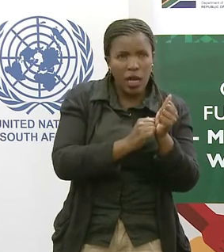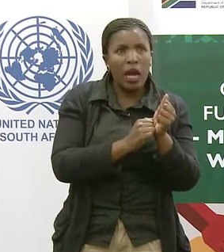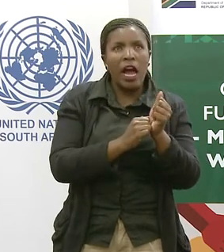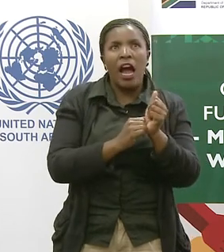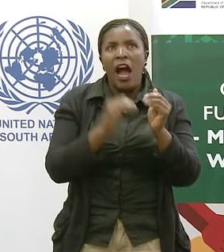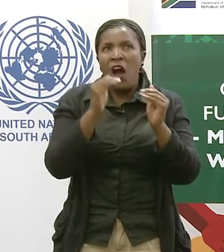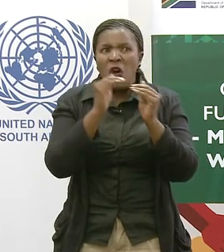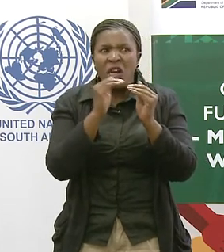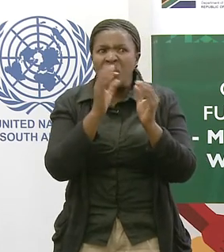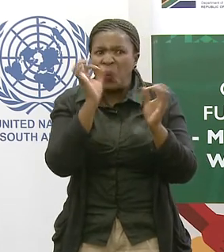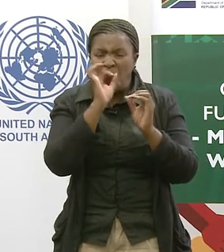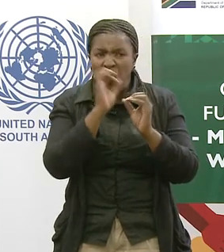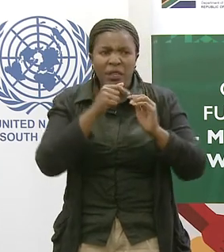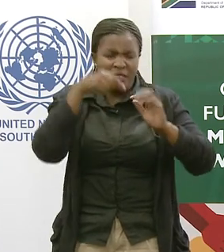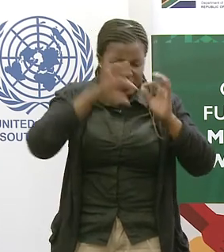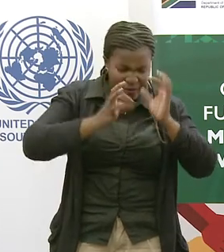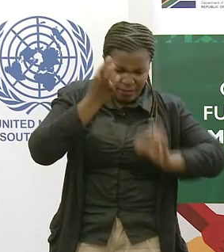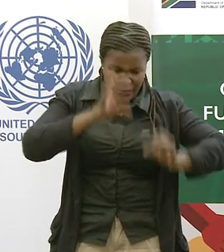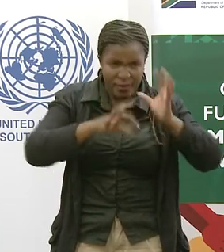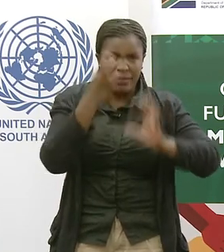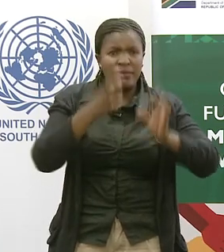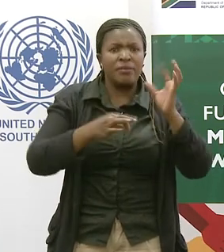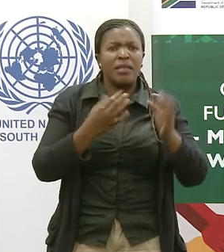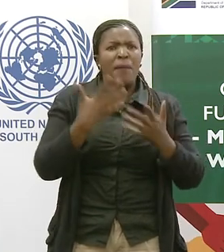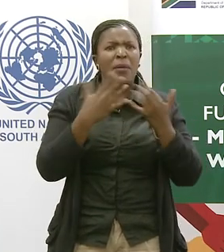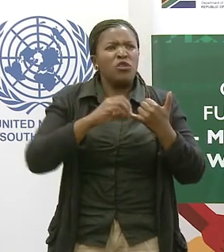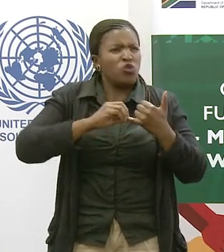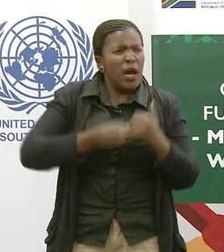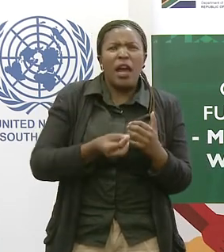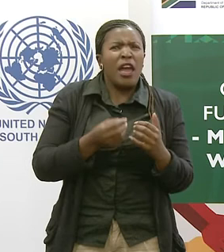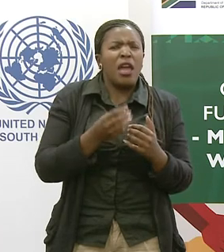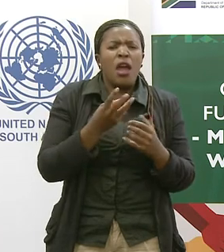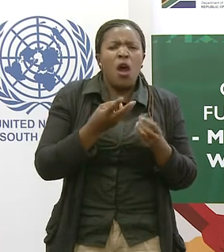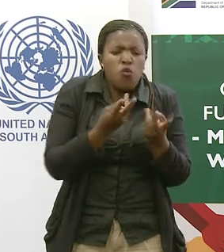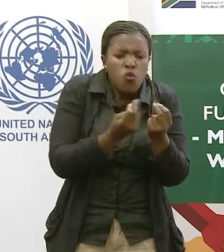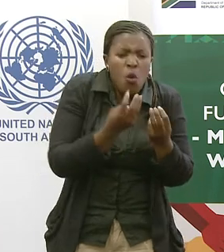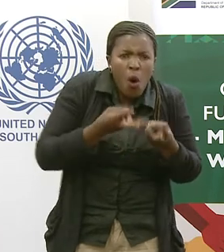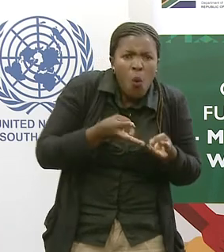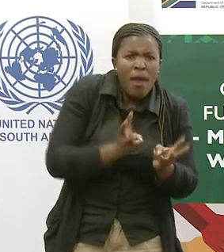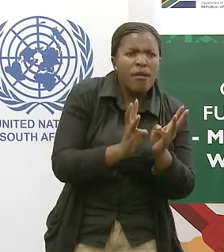inequality, right? So a new wave, a third, fourth wave of disability